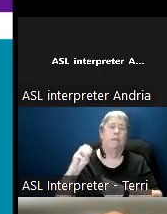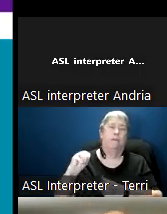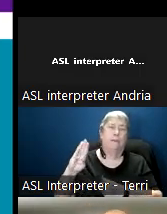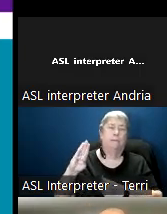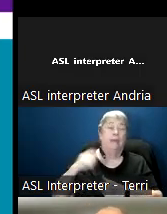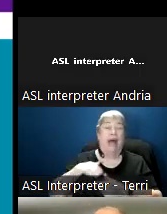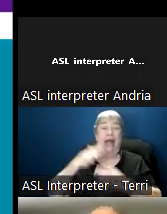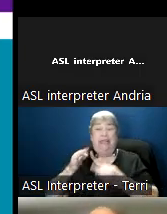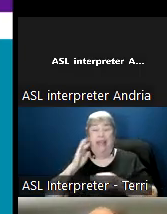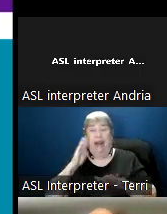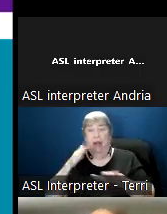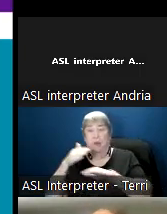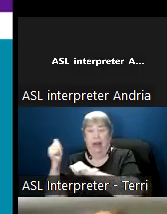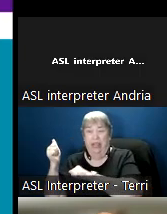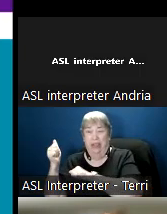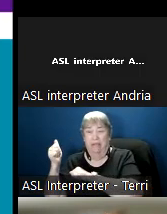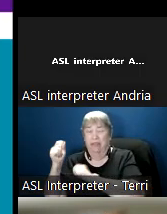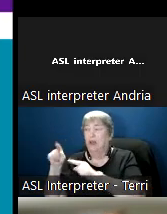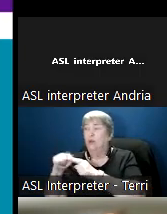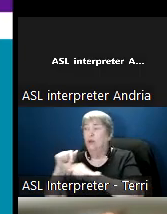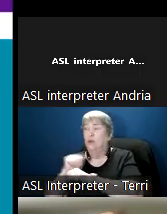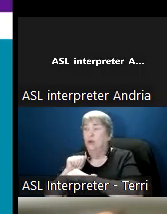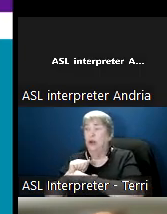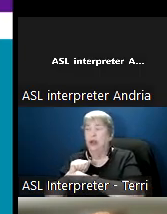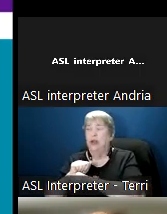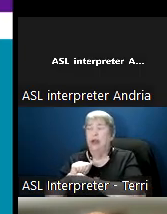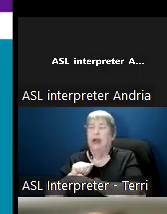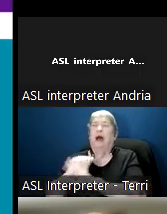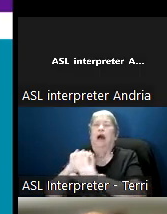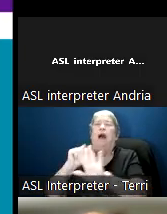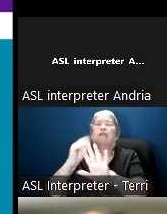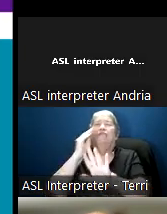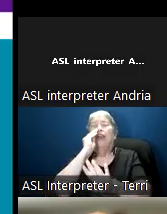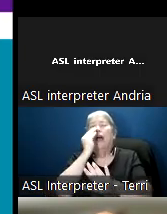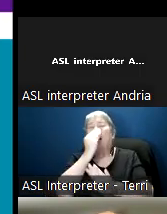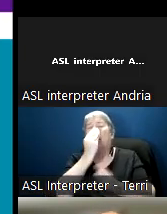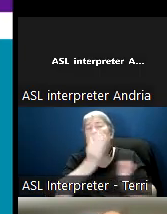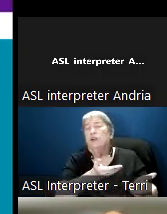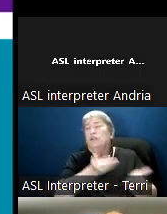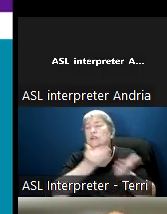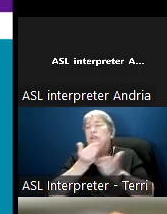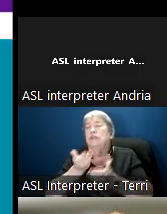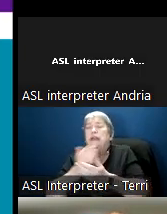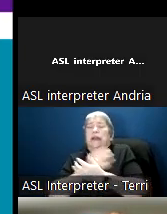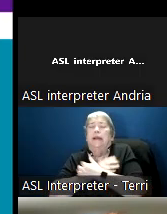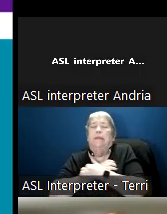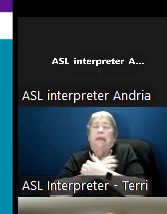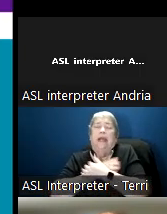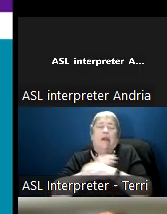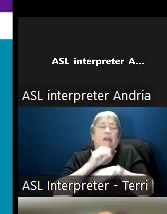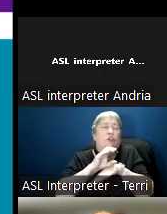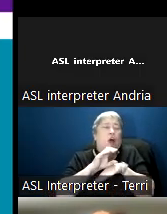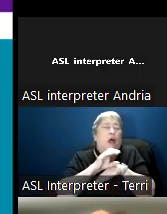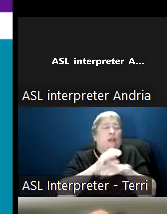because something really bad has happened, they go to work and roses show up and a teddy bear and a box of chocolates